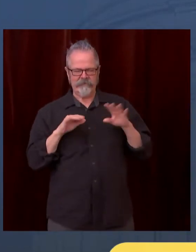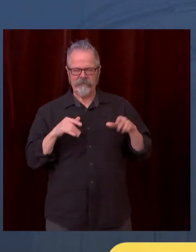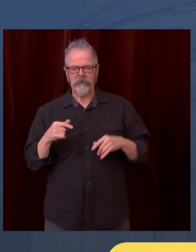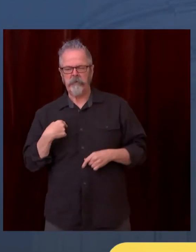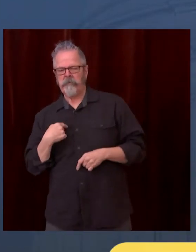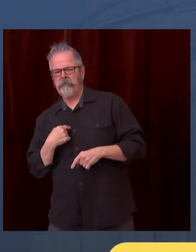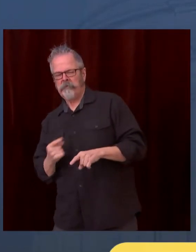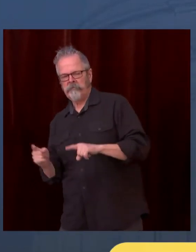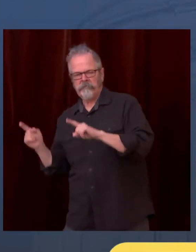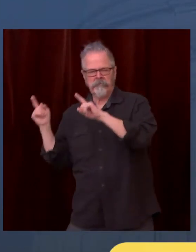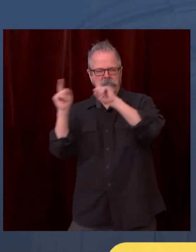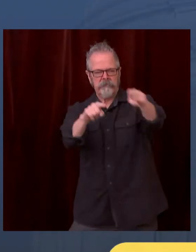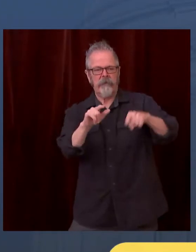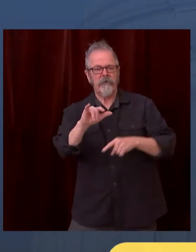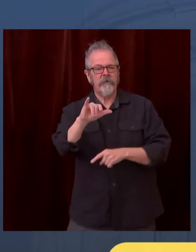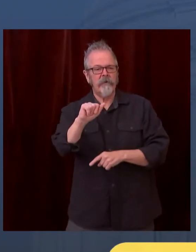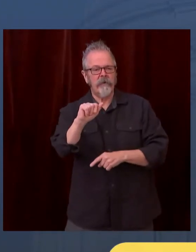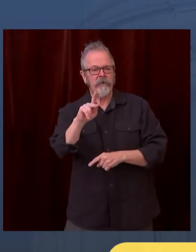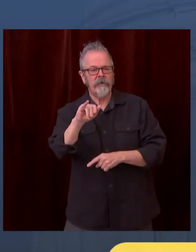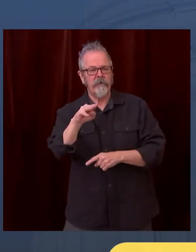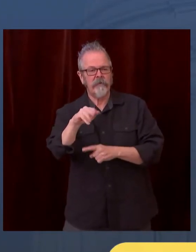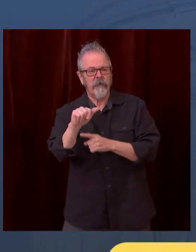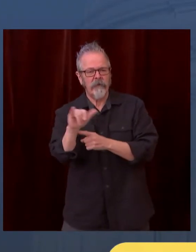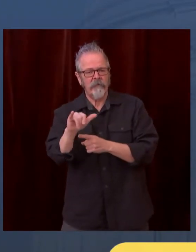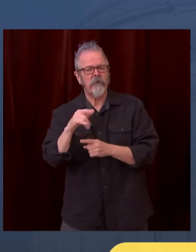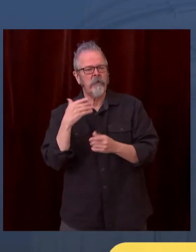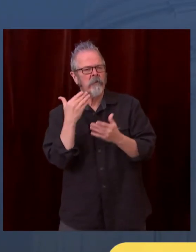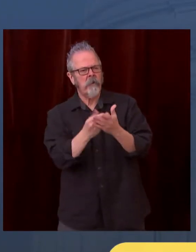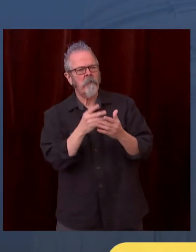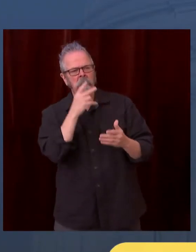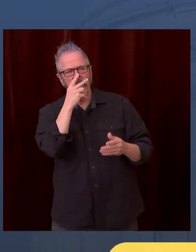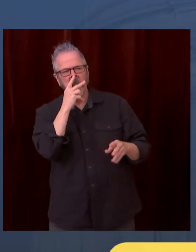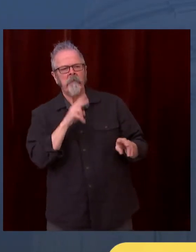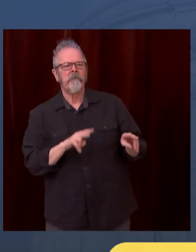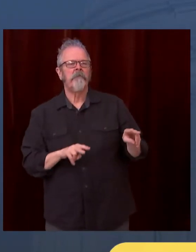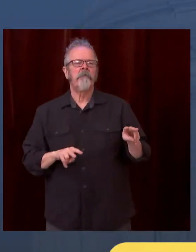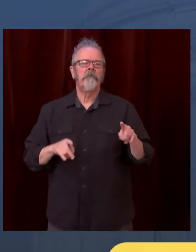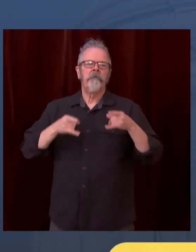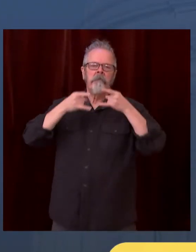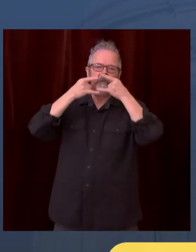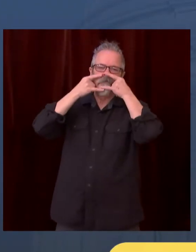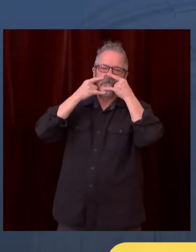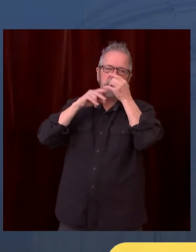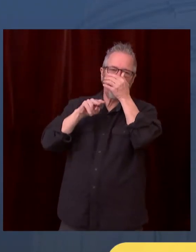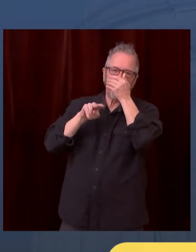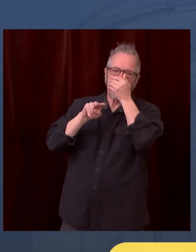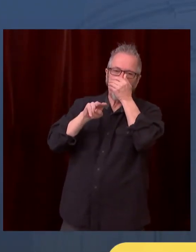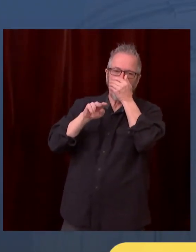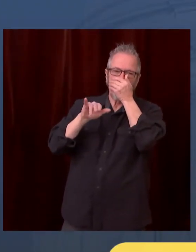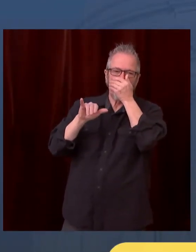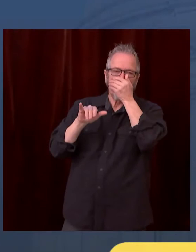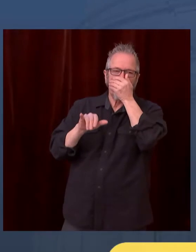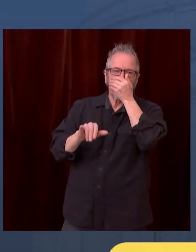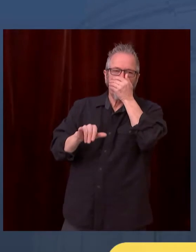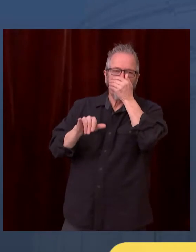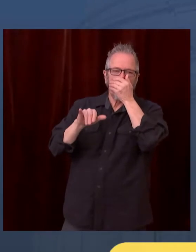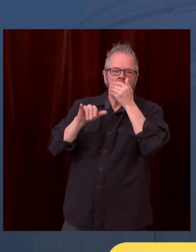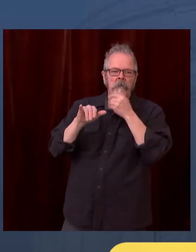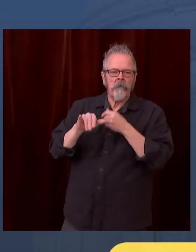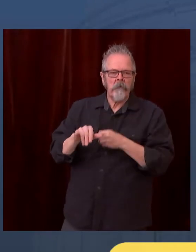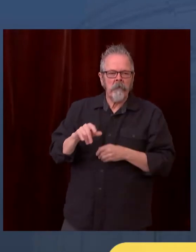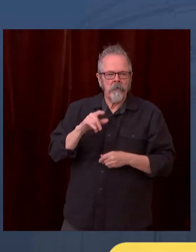he realized that once you go to a hybrid and you reduce your population in half, you got all this space to work